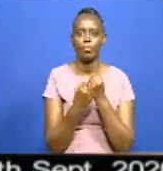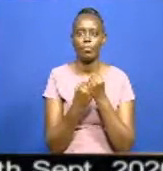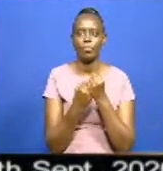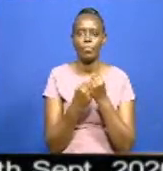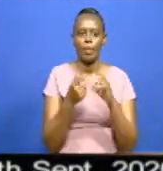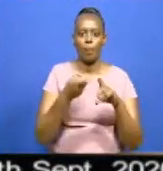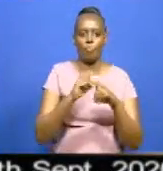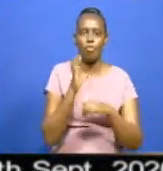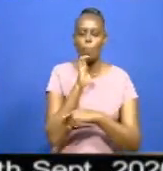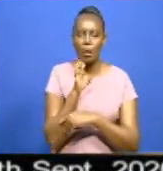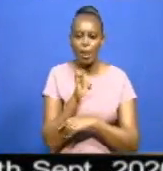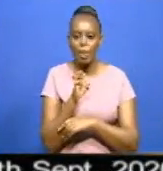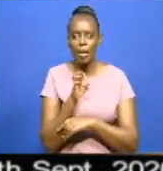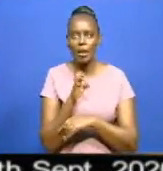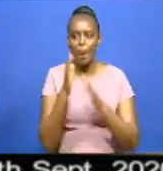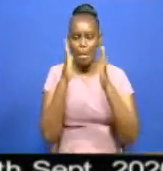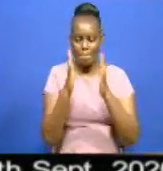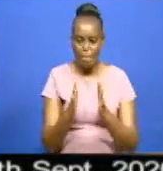the elderly.